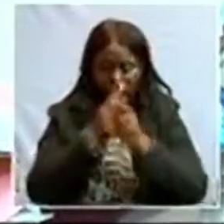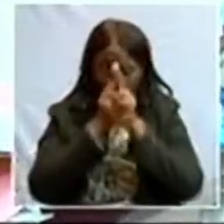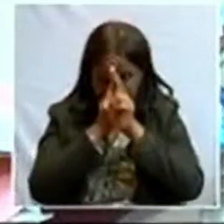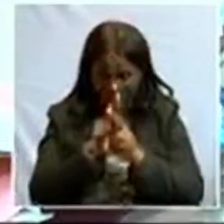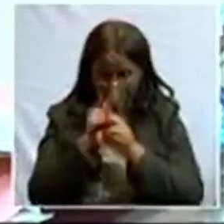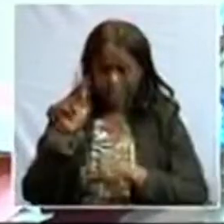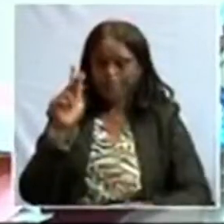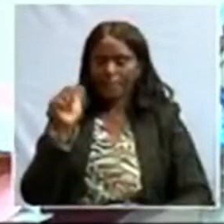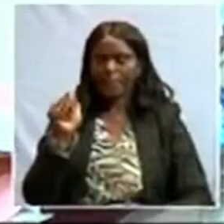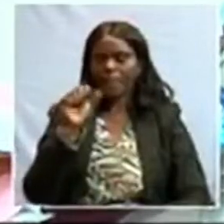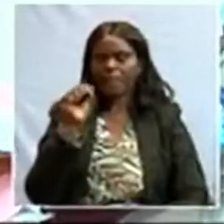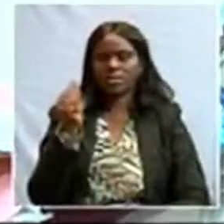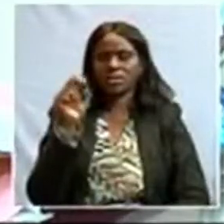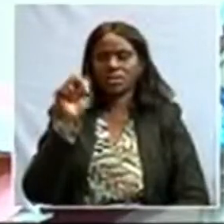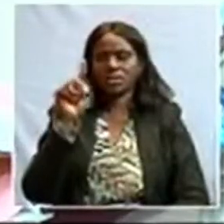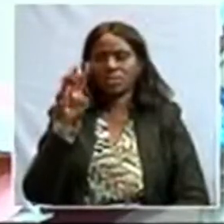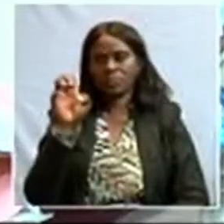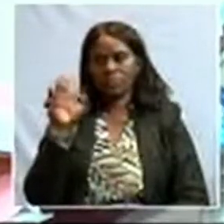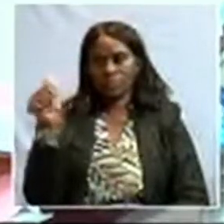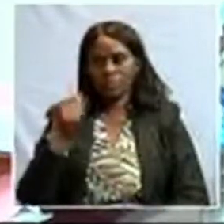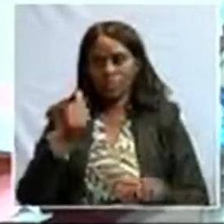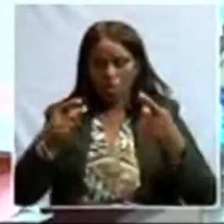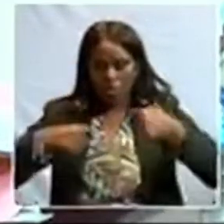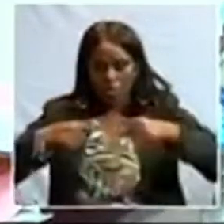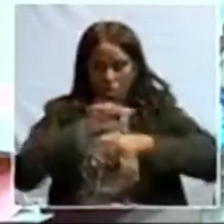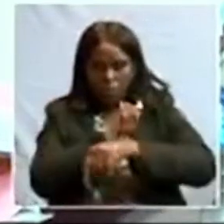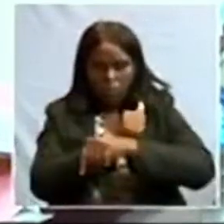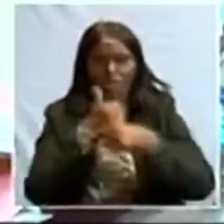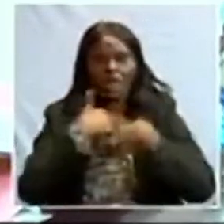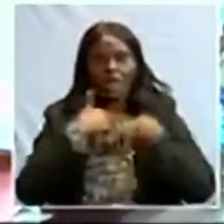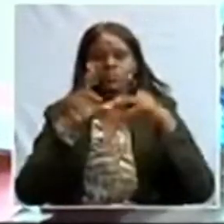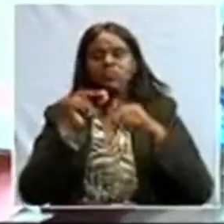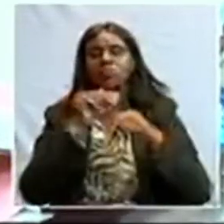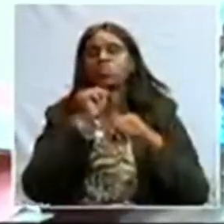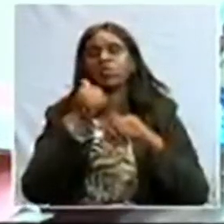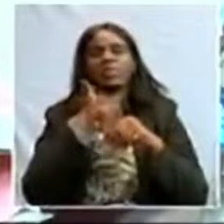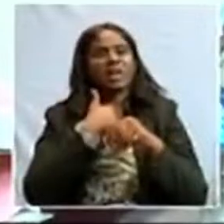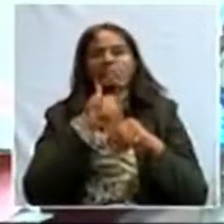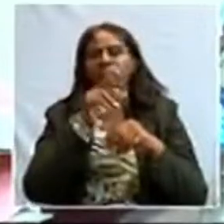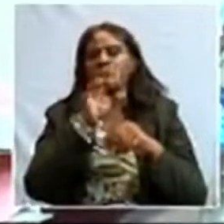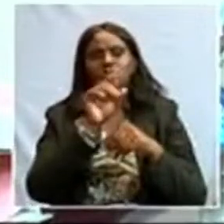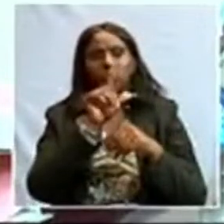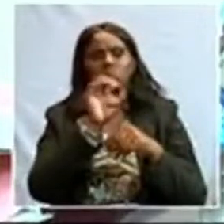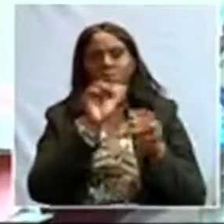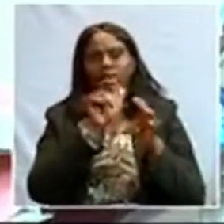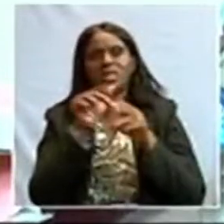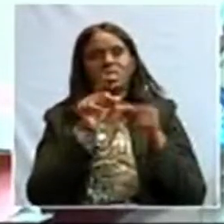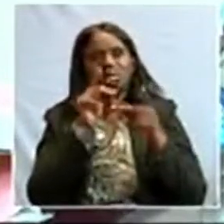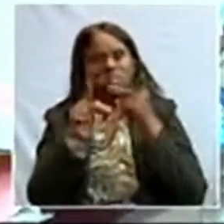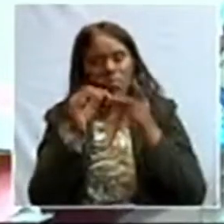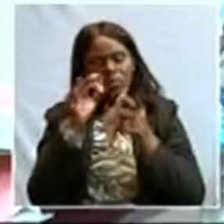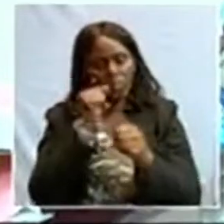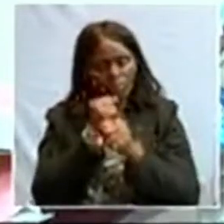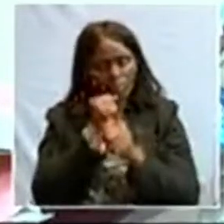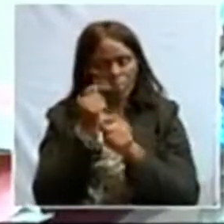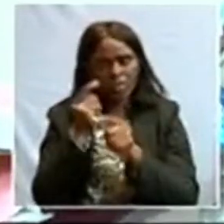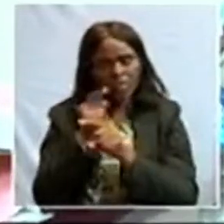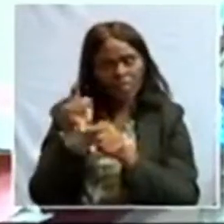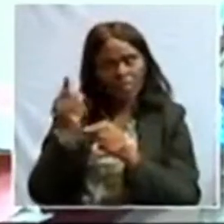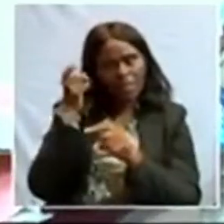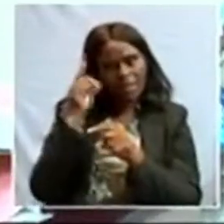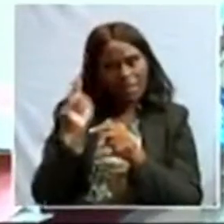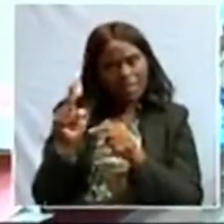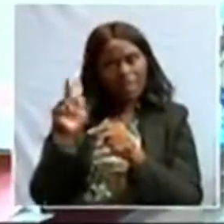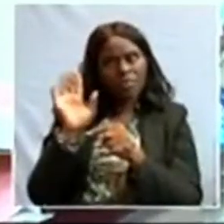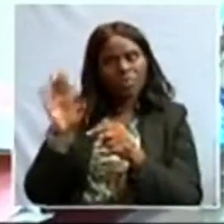raising, where local authorities had not had a role in the process of engagement. From the understanding of